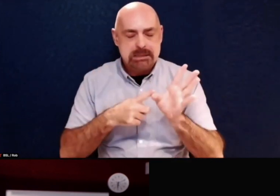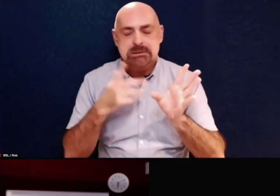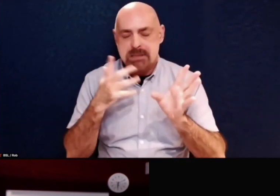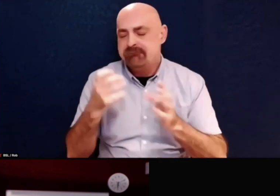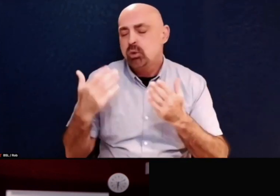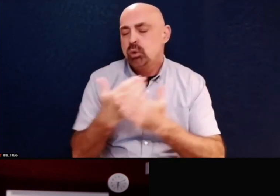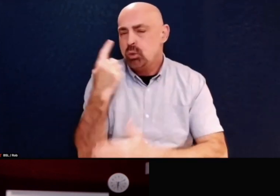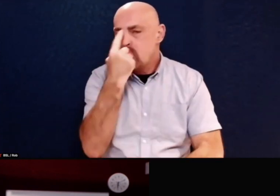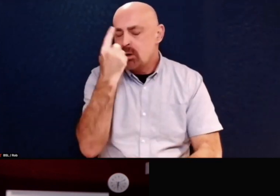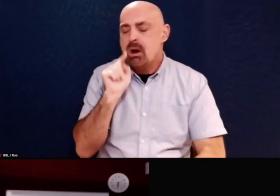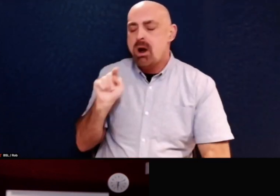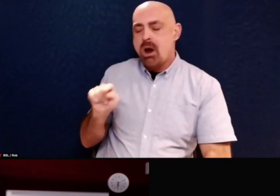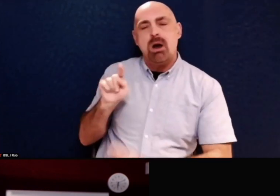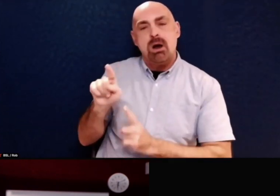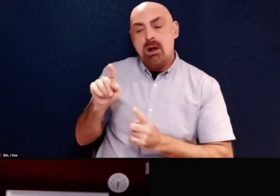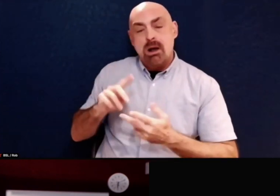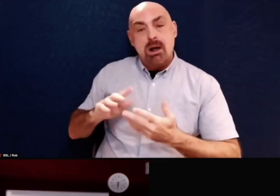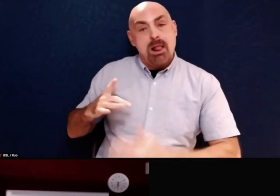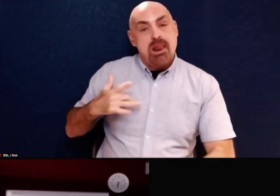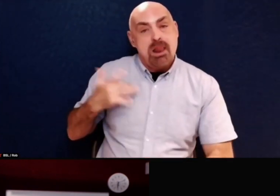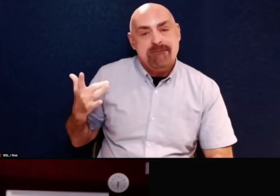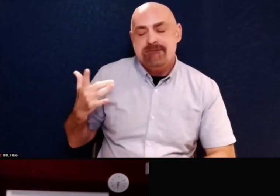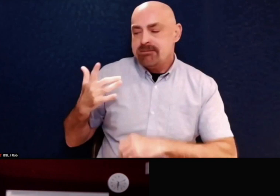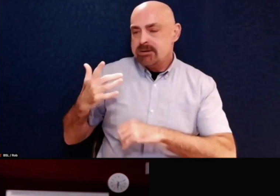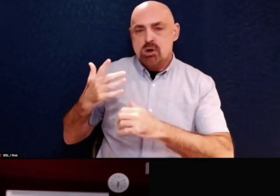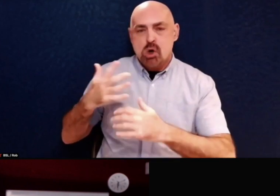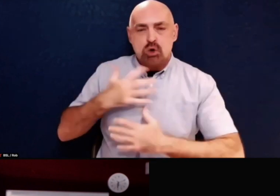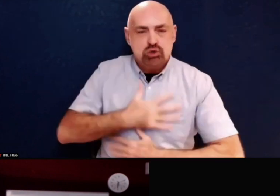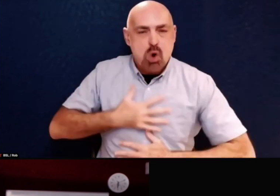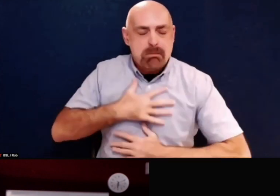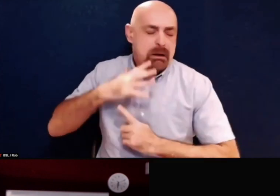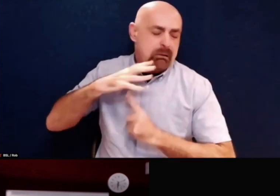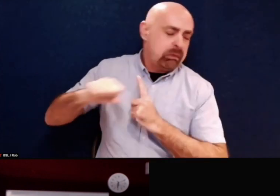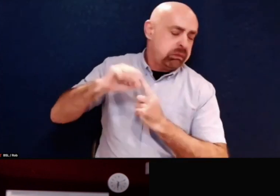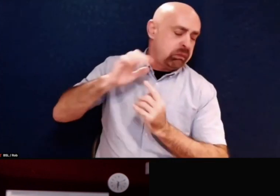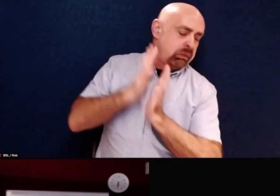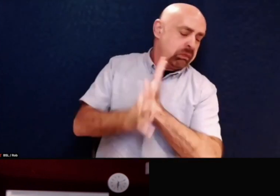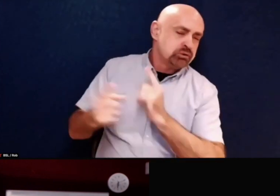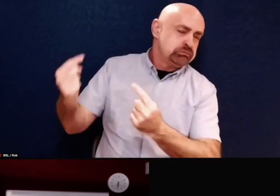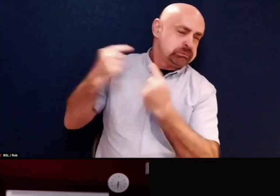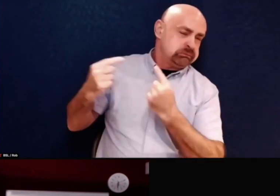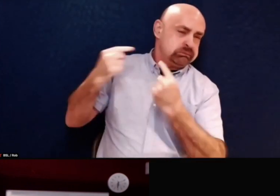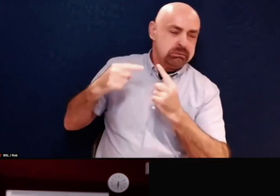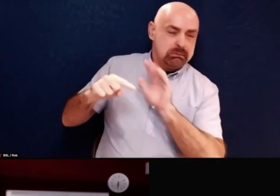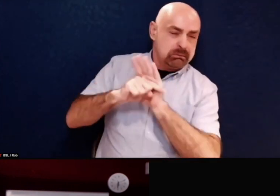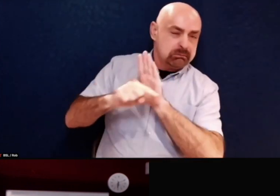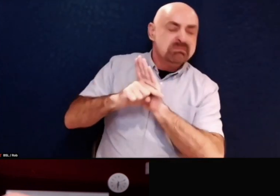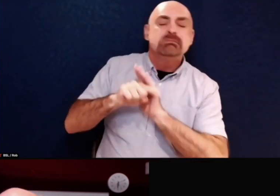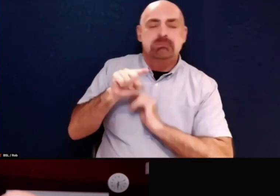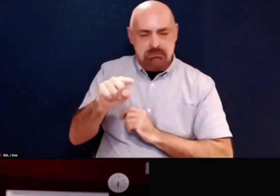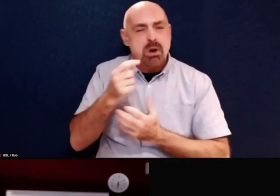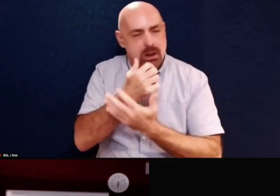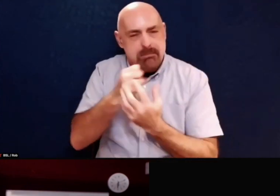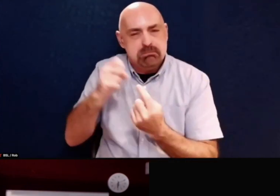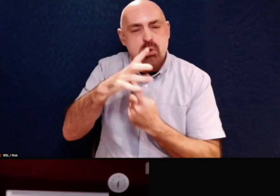the recognition that life events and trauma in particular, and maltreatment in particular, play a role